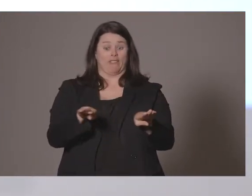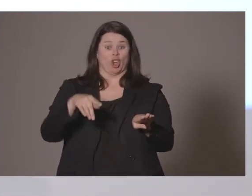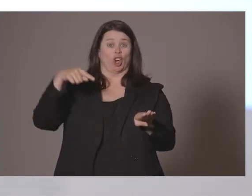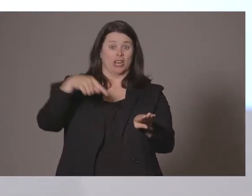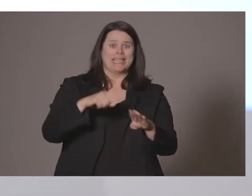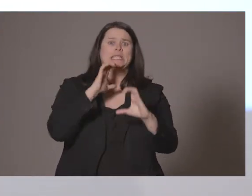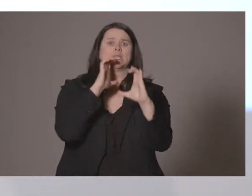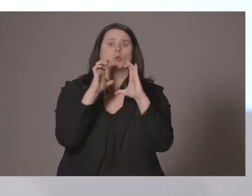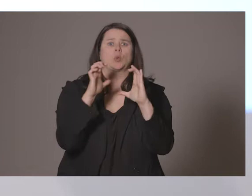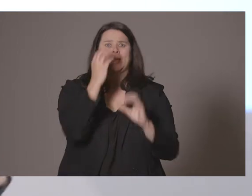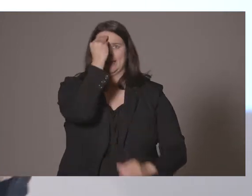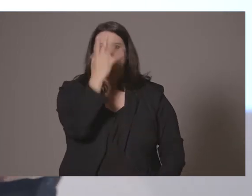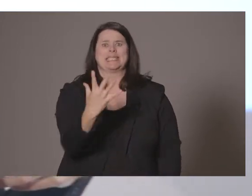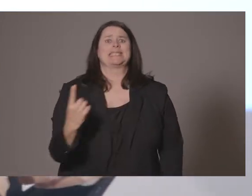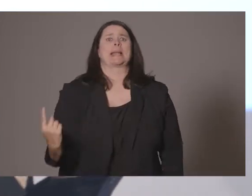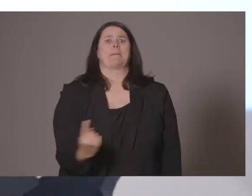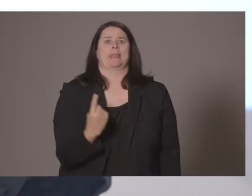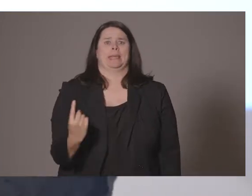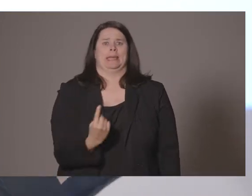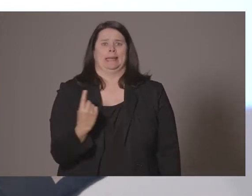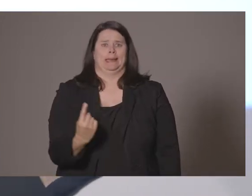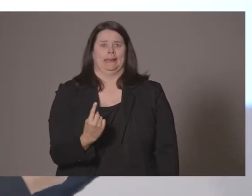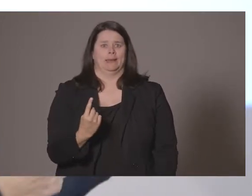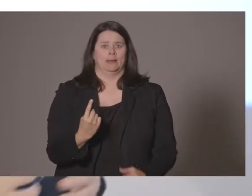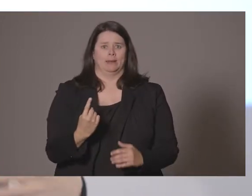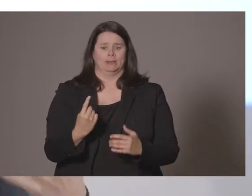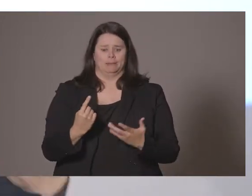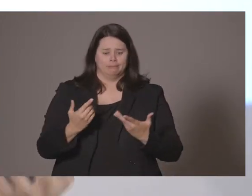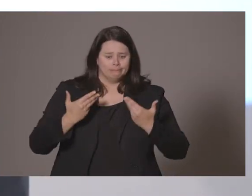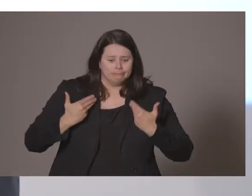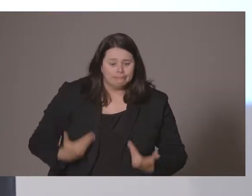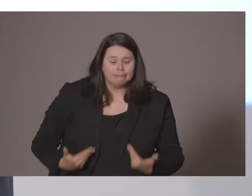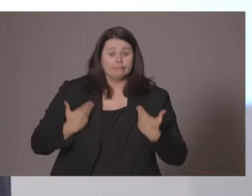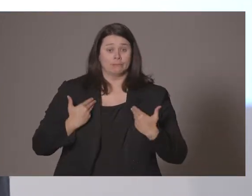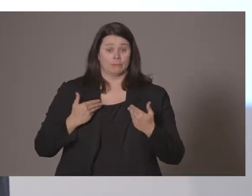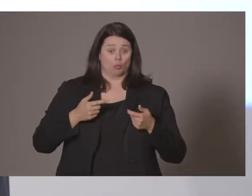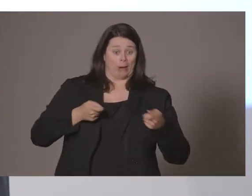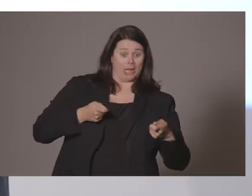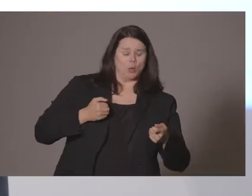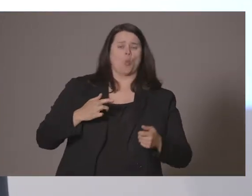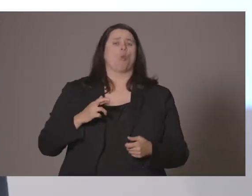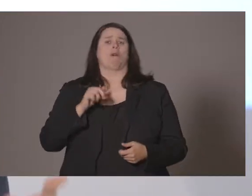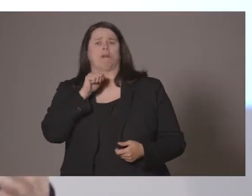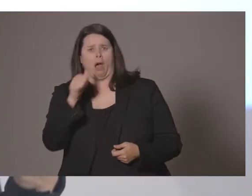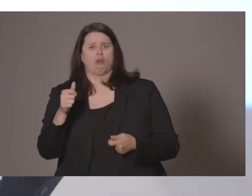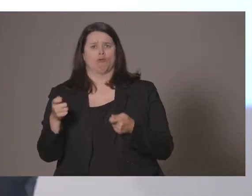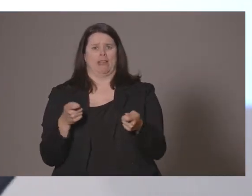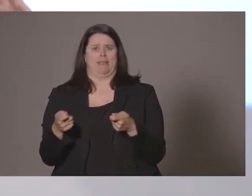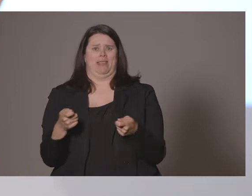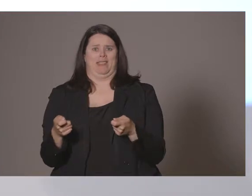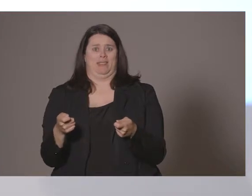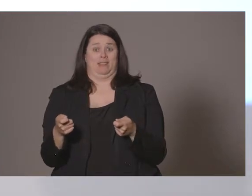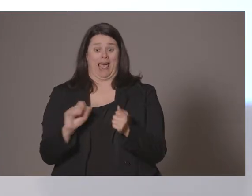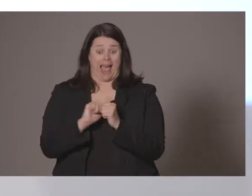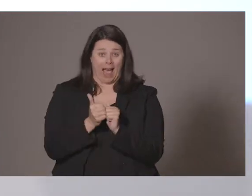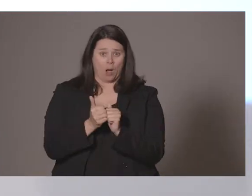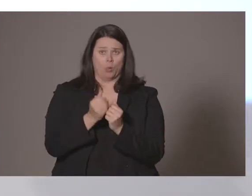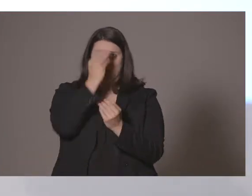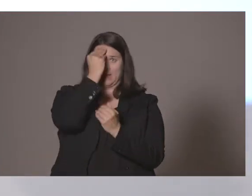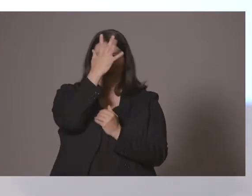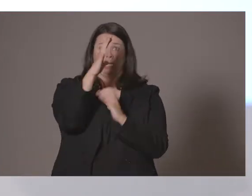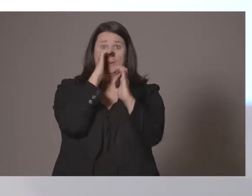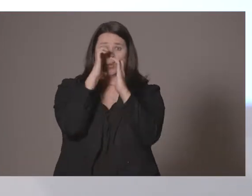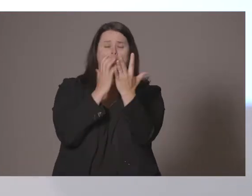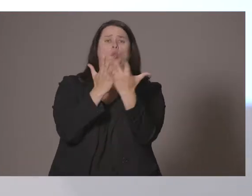is a statement at the very least about how people are or are not regulated. Behavior shows